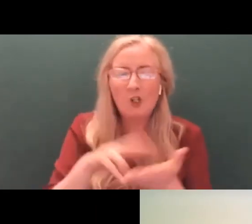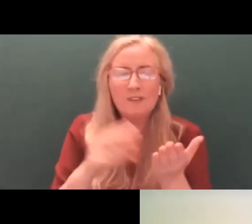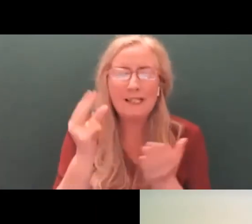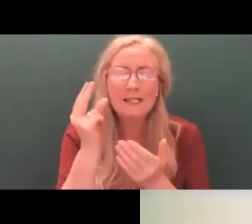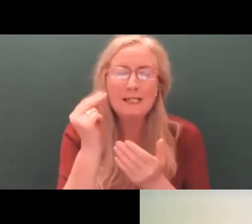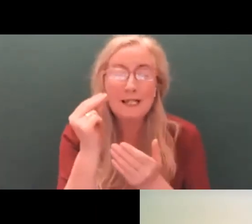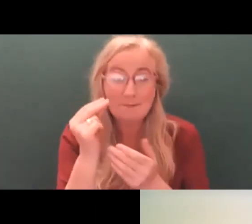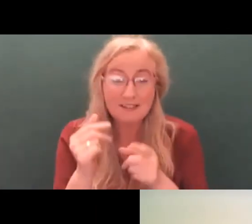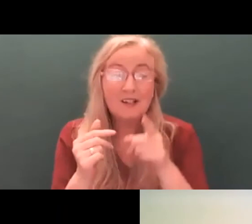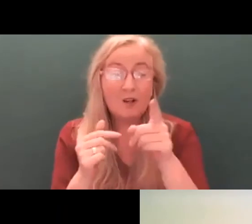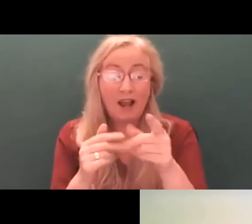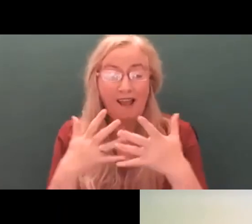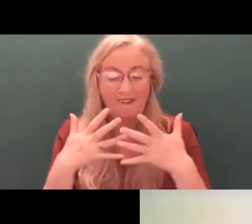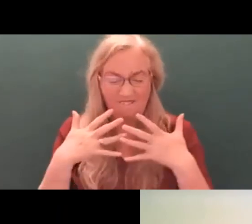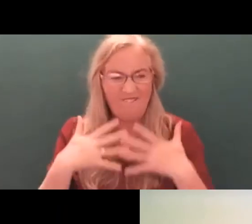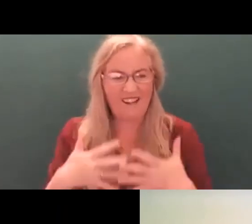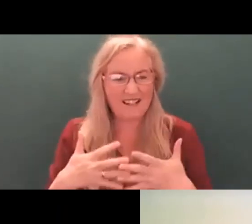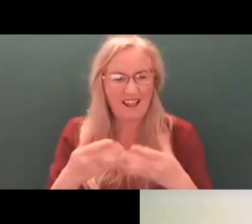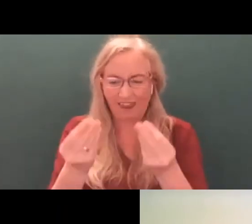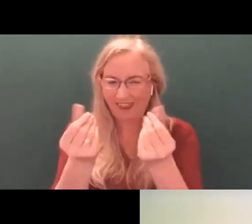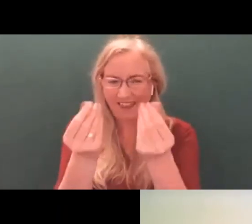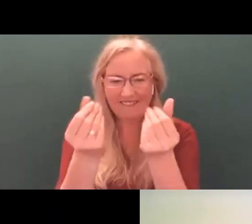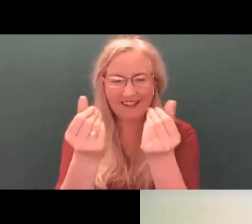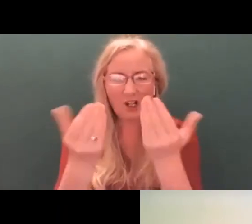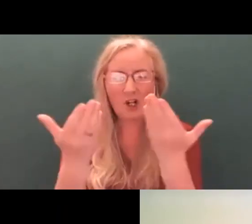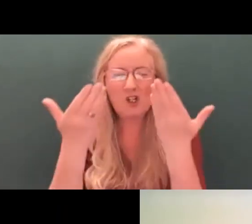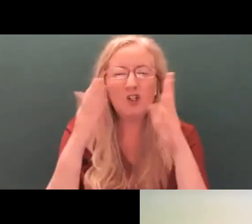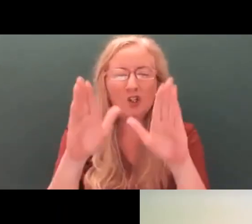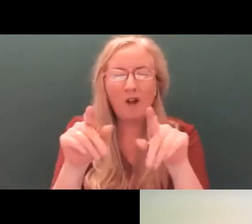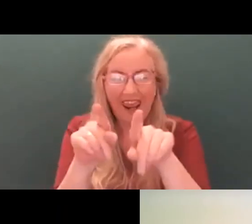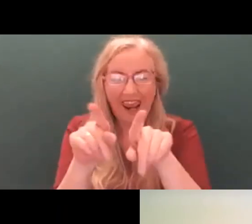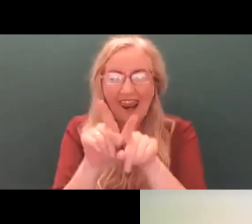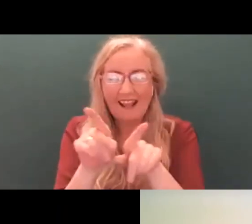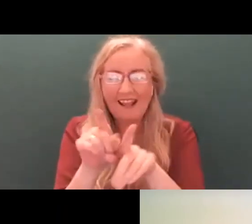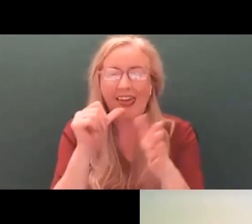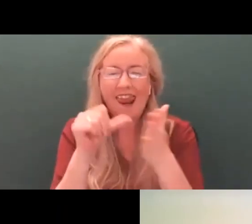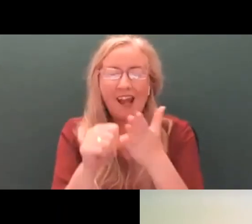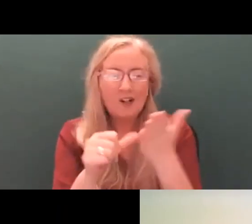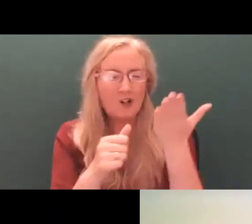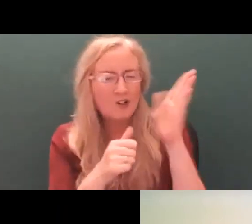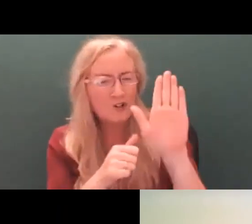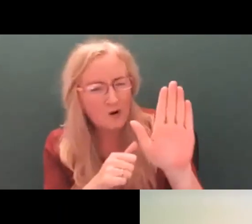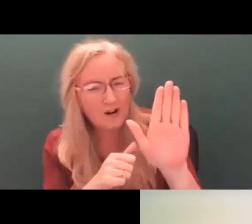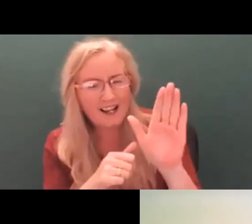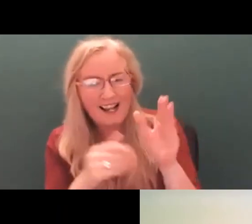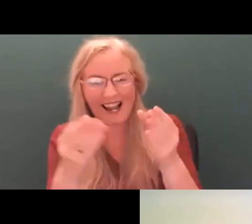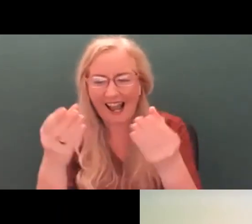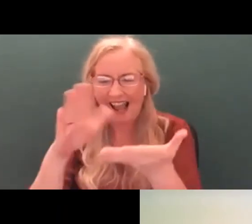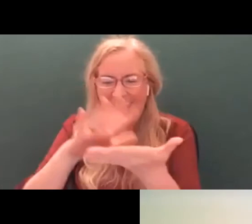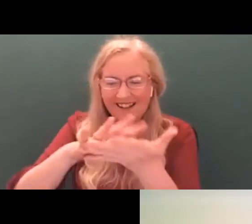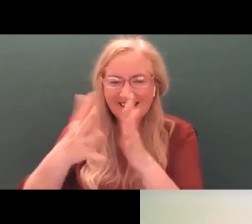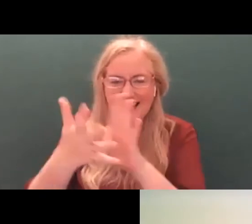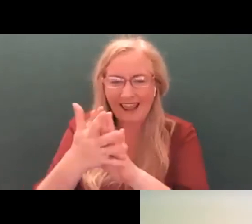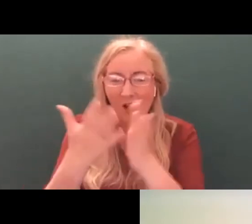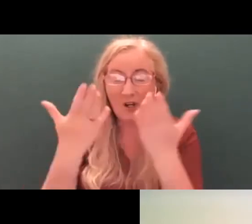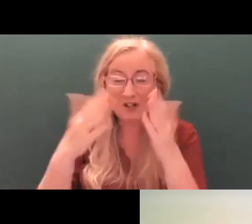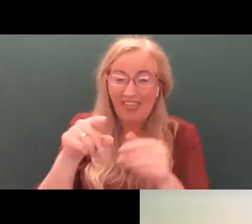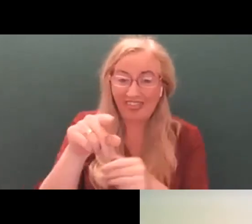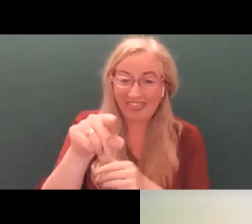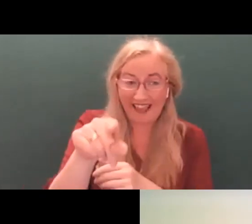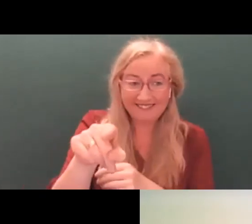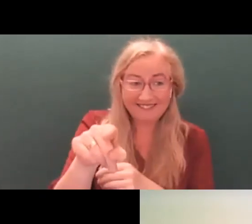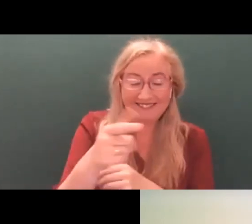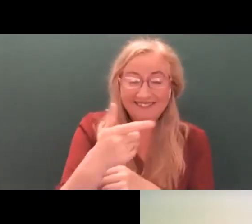found that the physical thing of showing the physical items of the letters and handling the things and showing it's